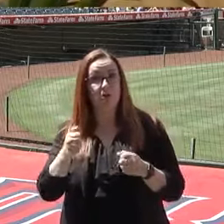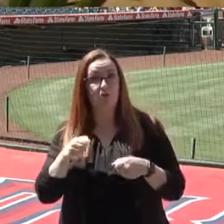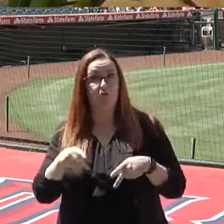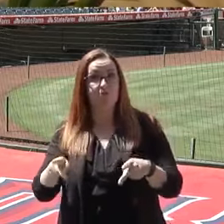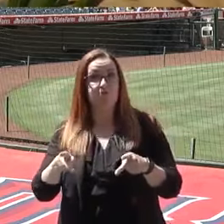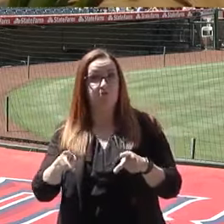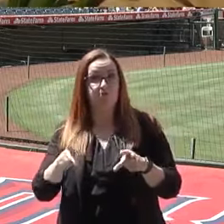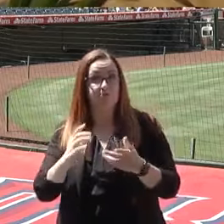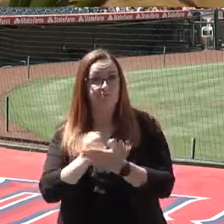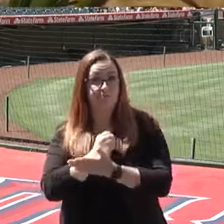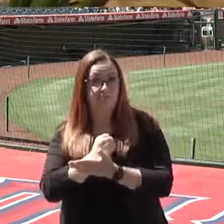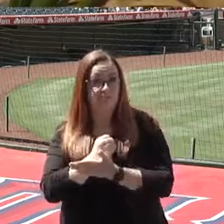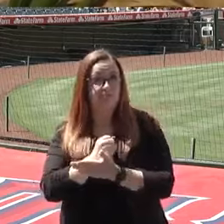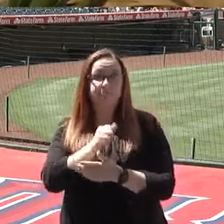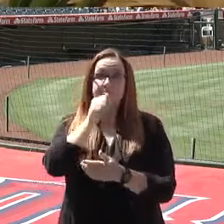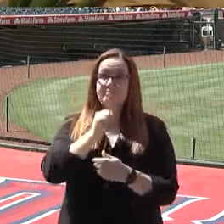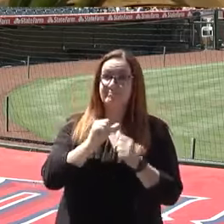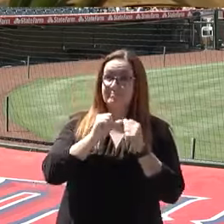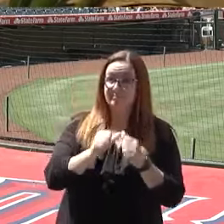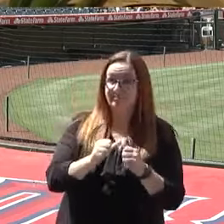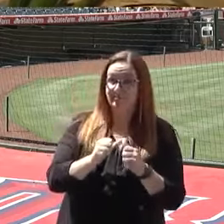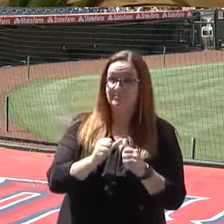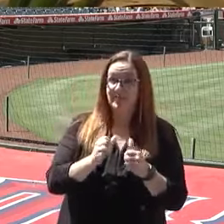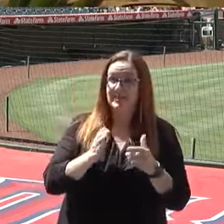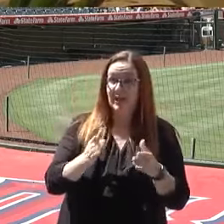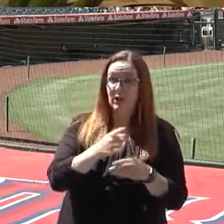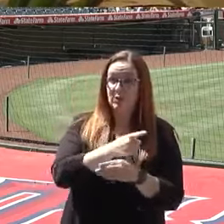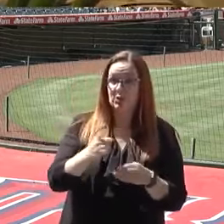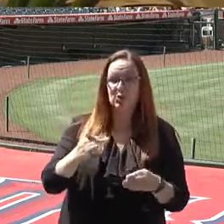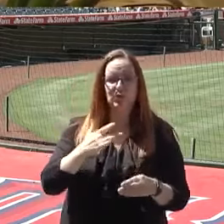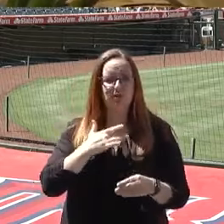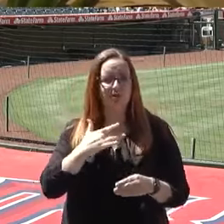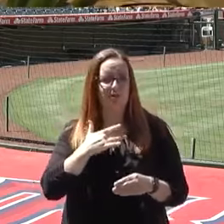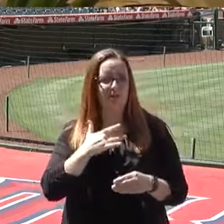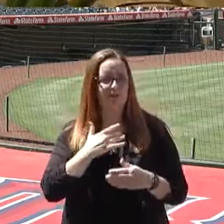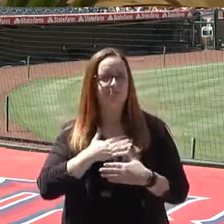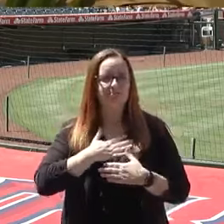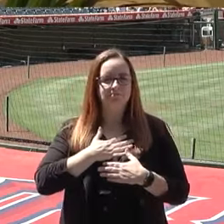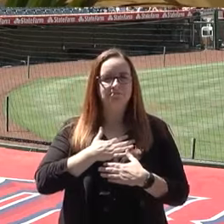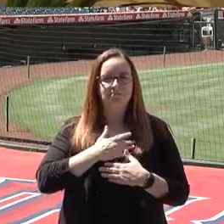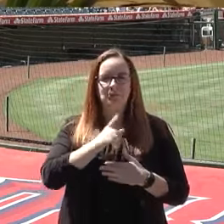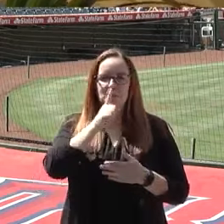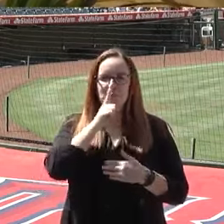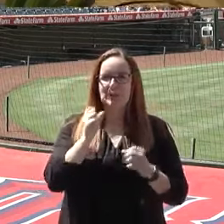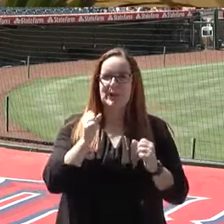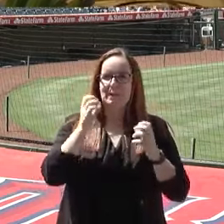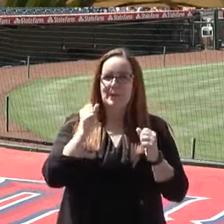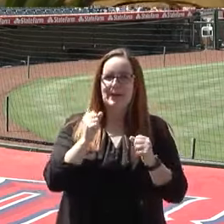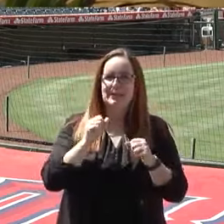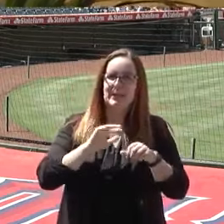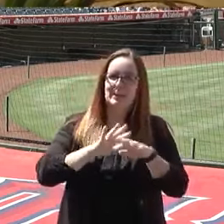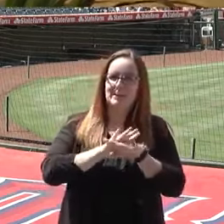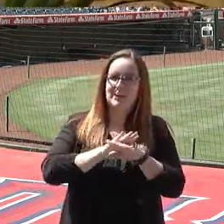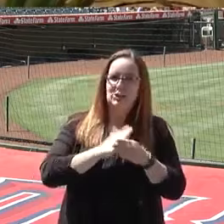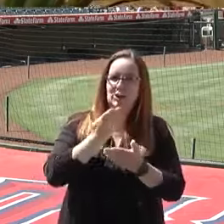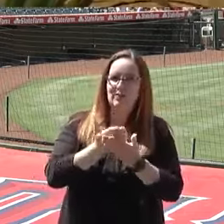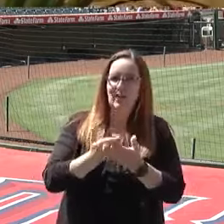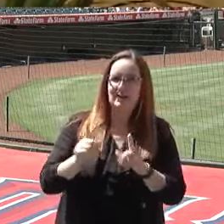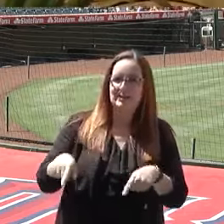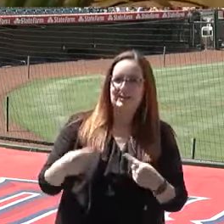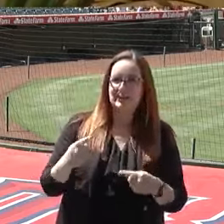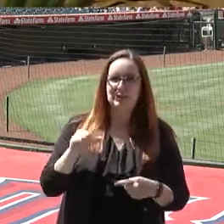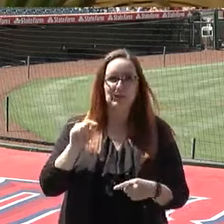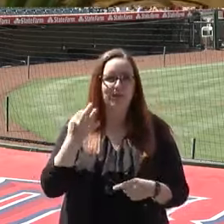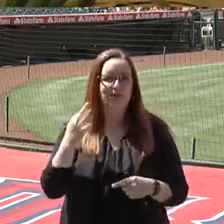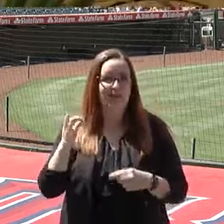us has allowed you, however, to fuel some pretty amazing beach facts since 2019